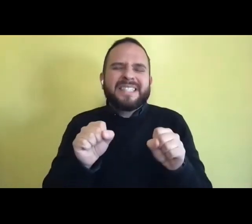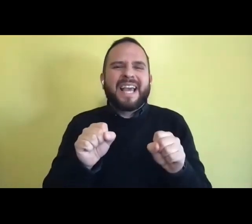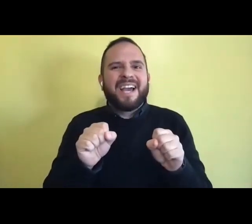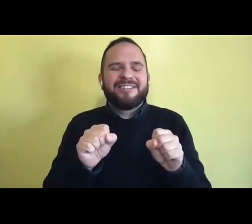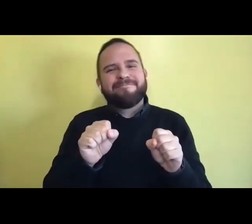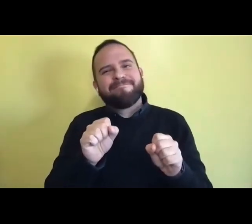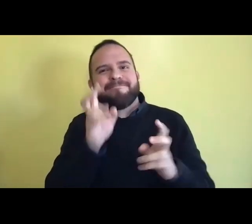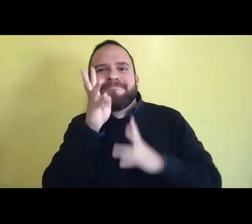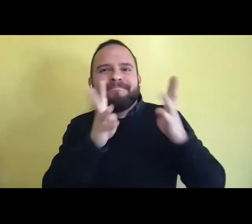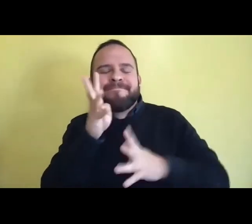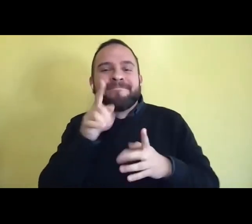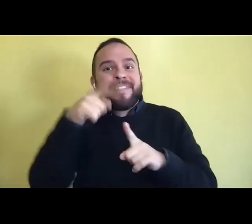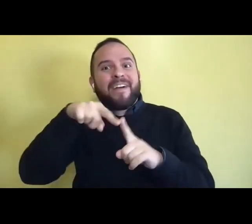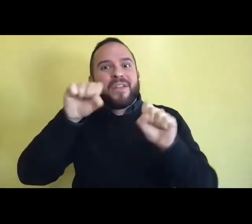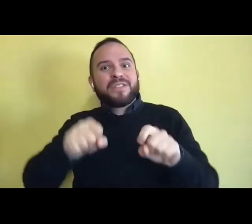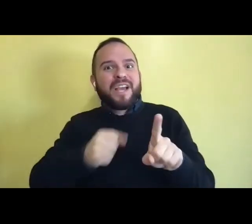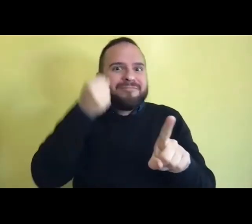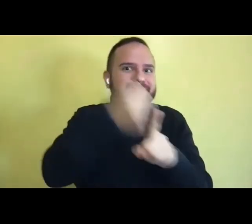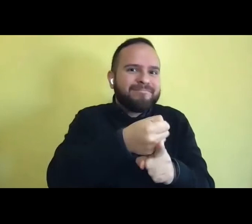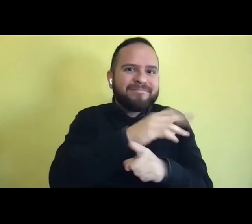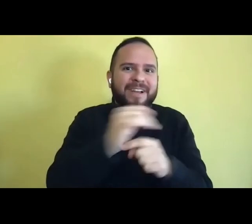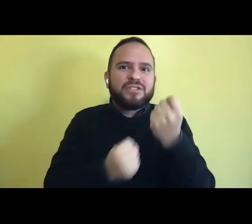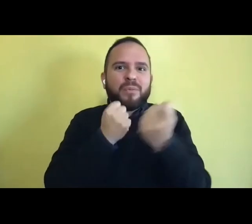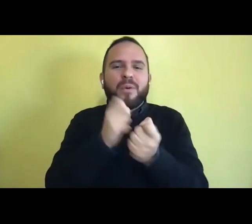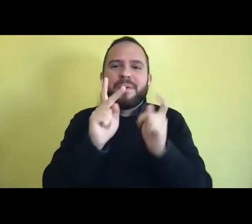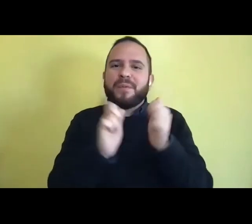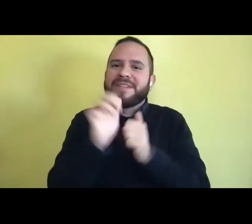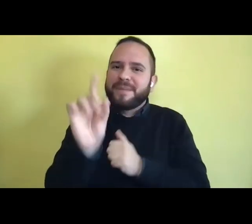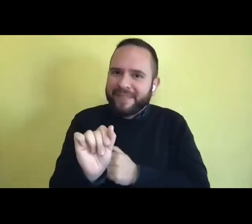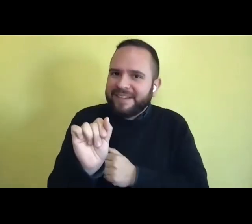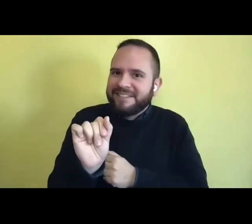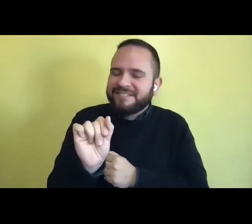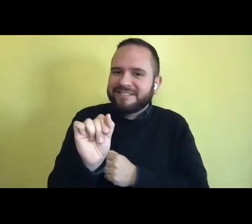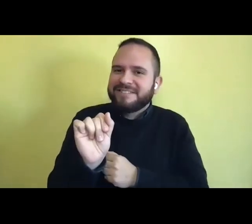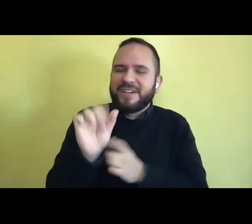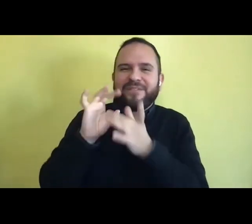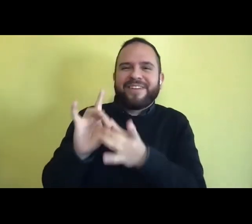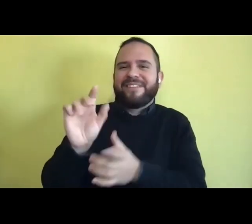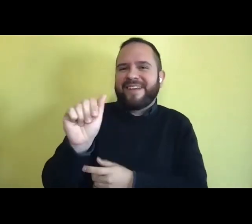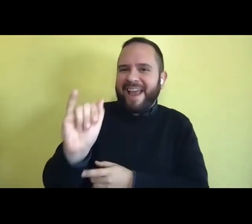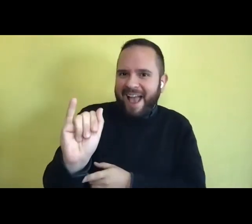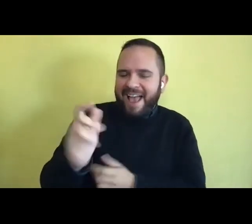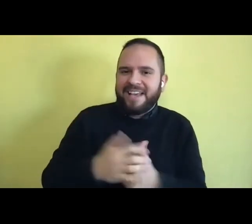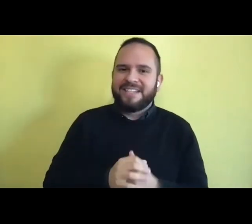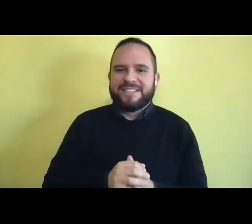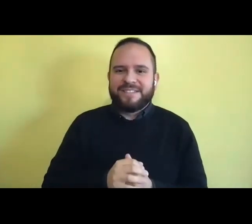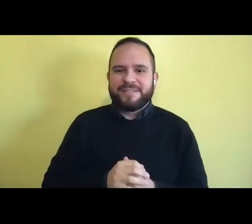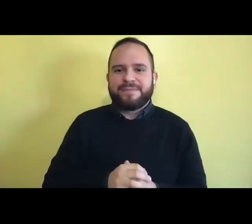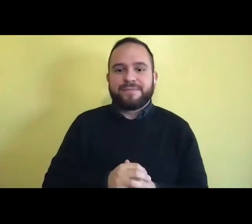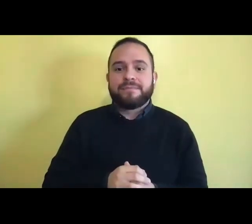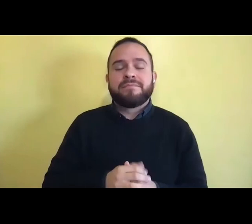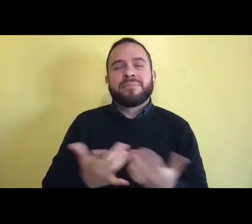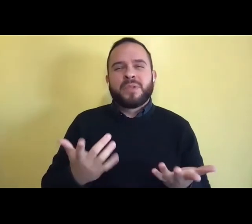can empower and support people with disabilities when it comes to AI. And when I think